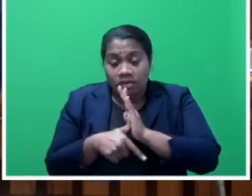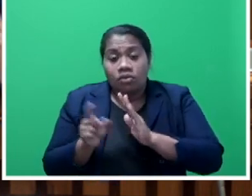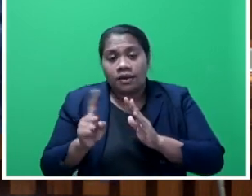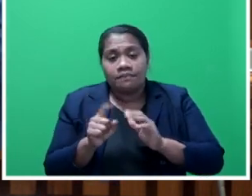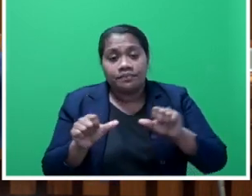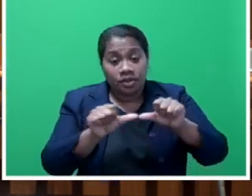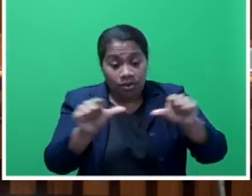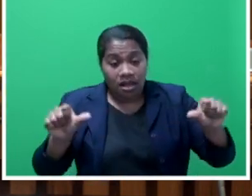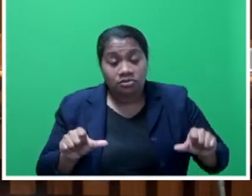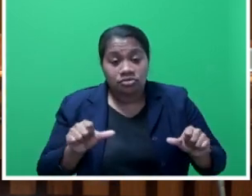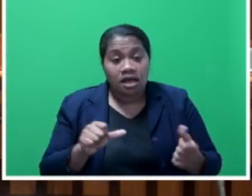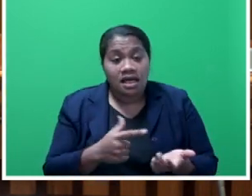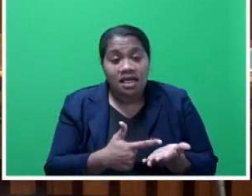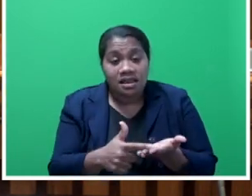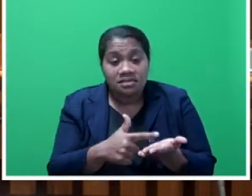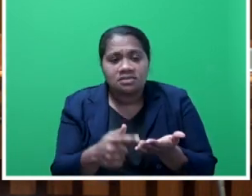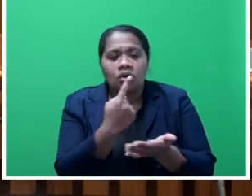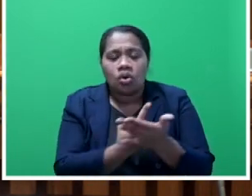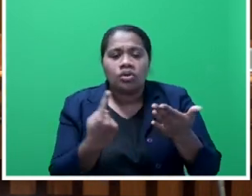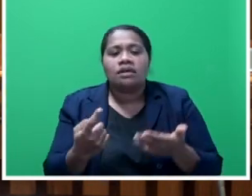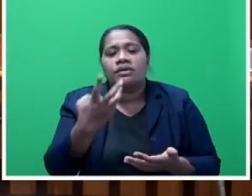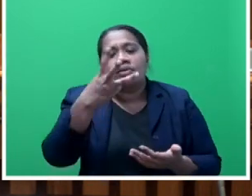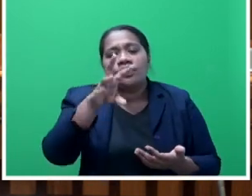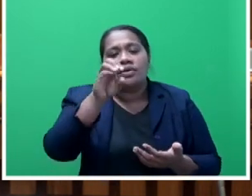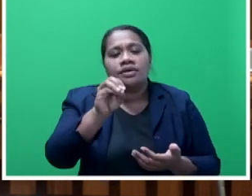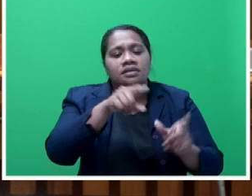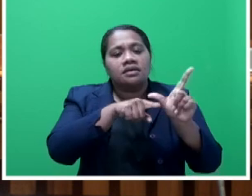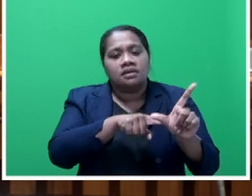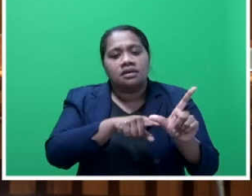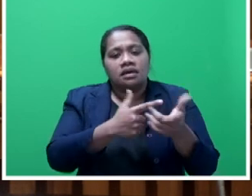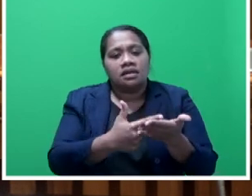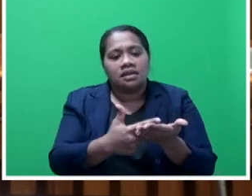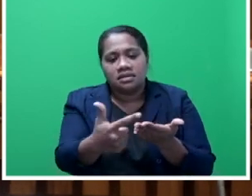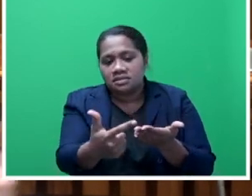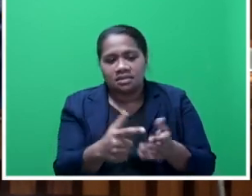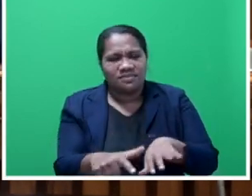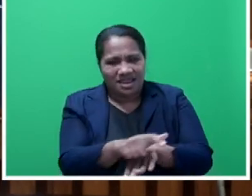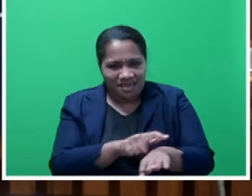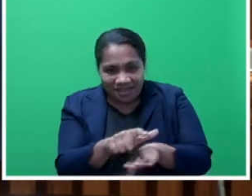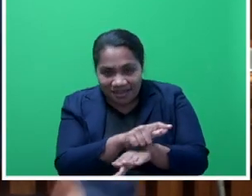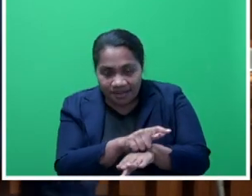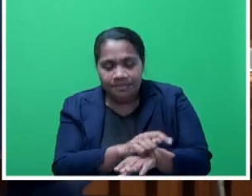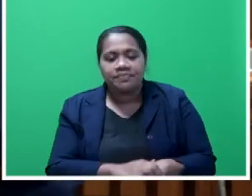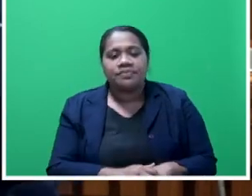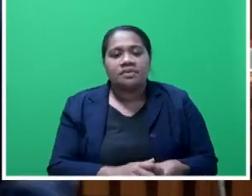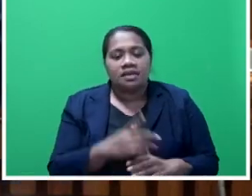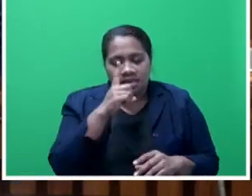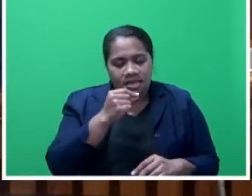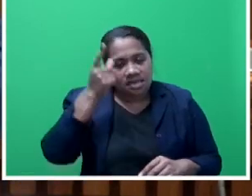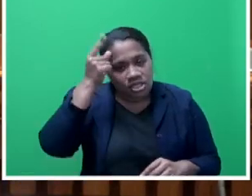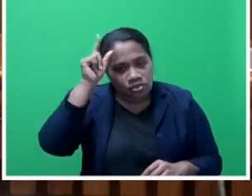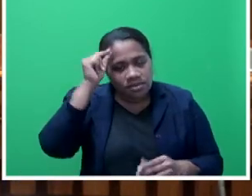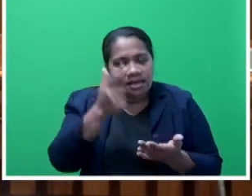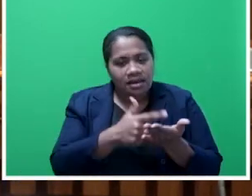you would only get a 30-year lease. I can go and lease Itauke land, Crown land, or